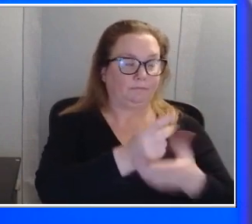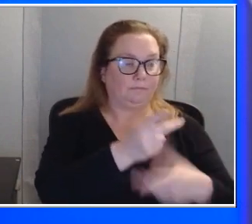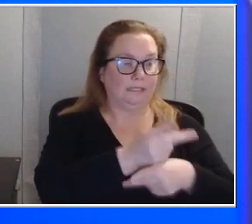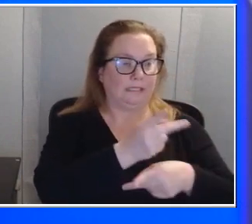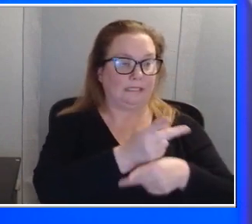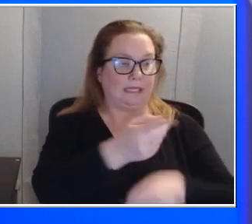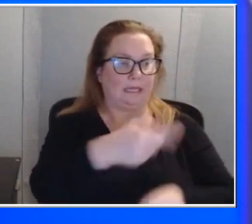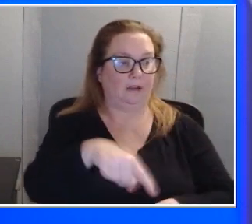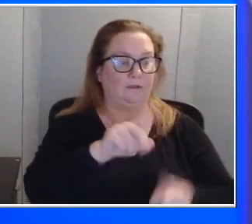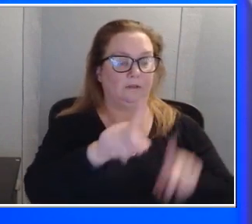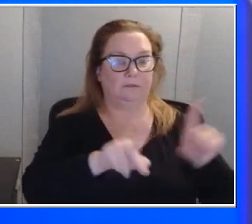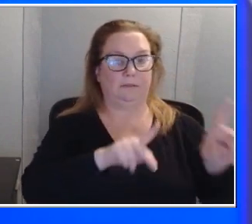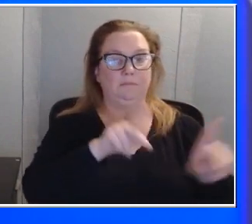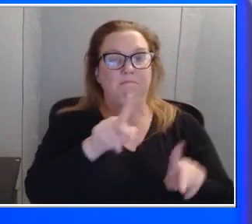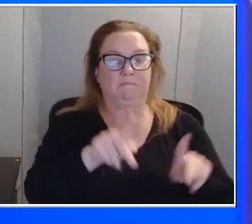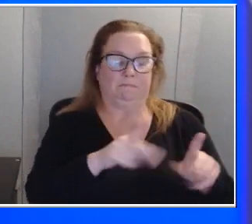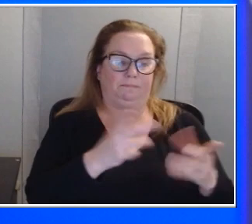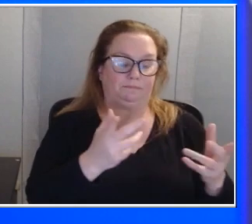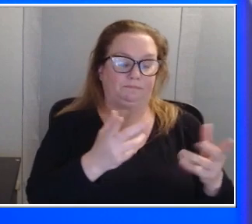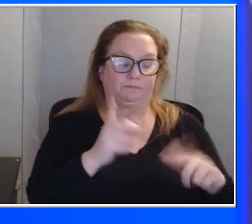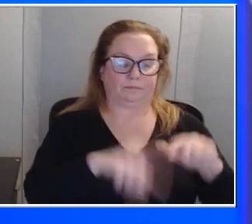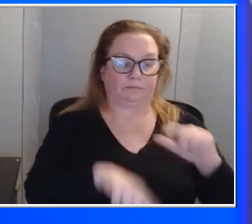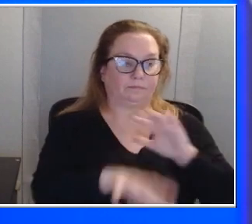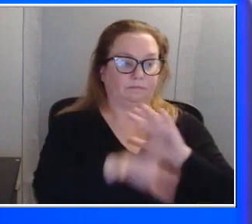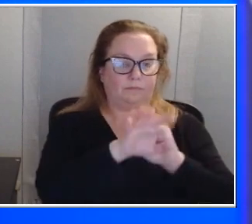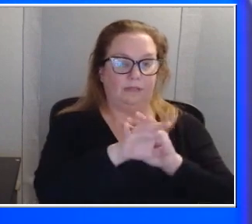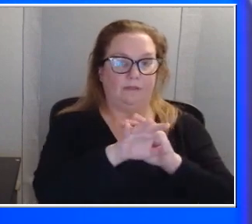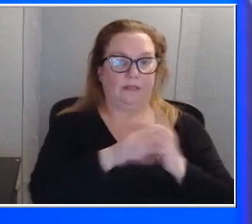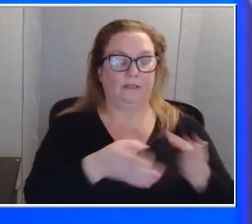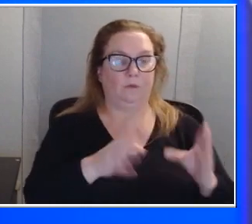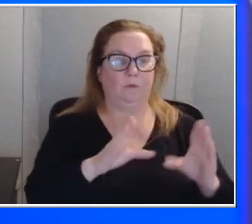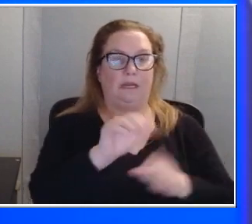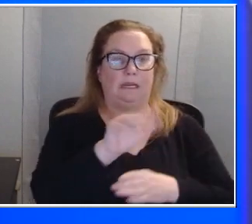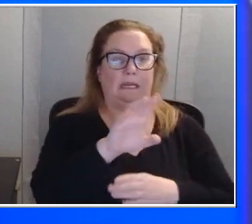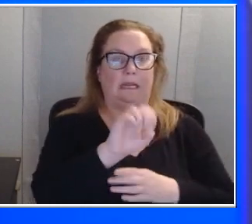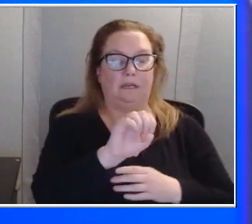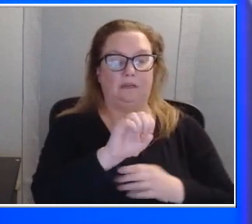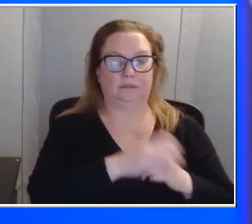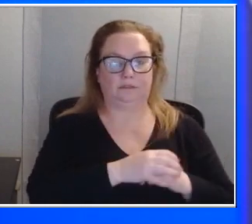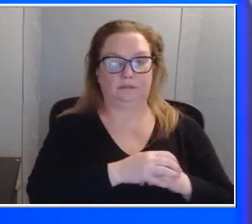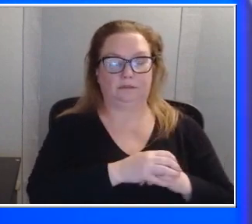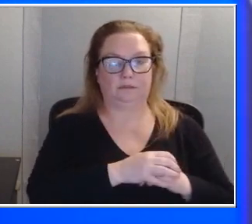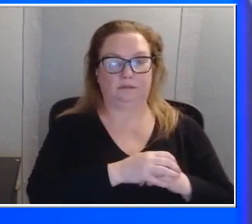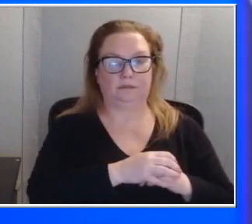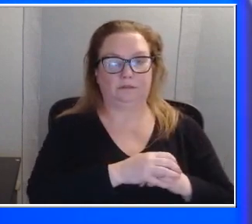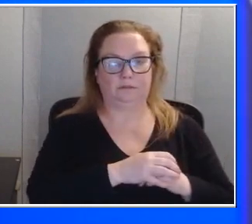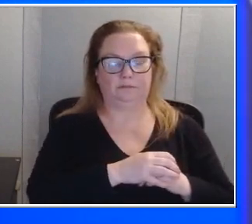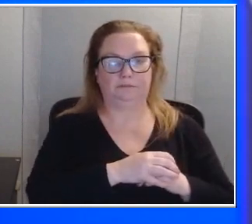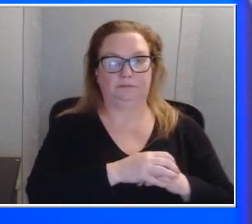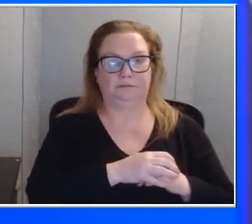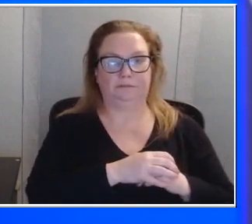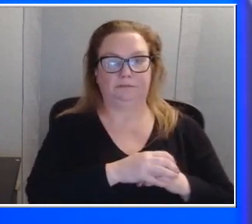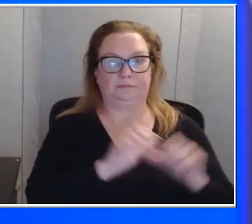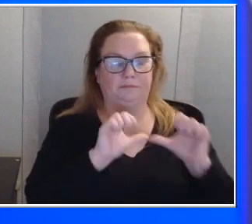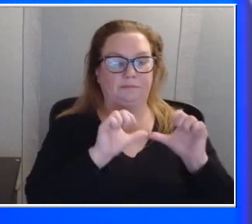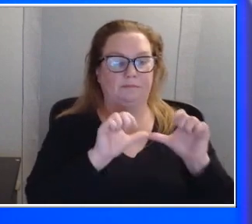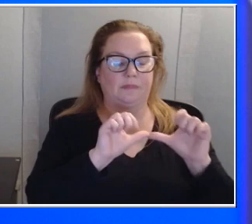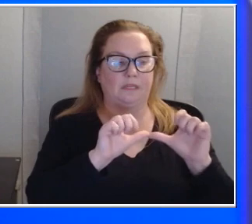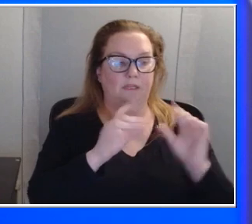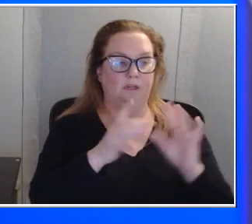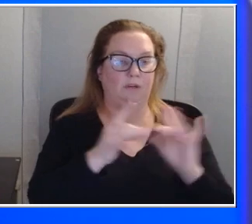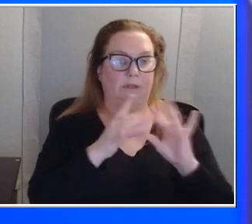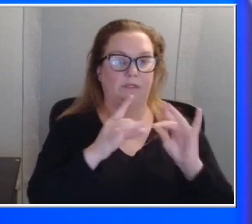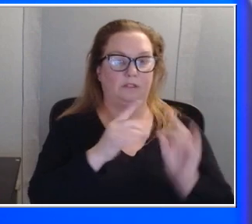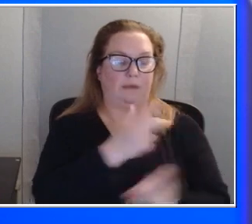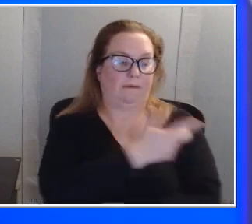folks that just can't find their way into care. I think those are a couple of critical things. I think continued messaging about